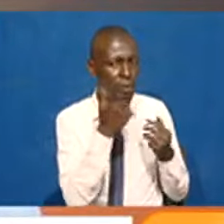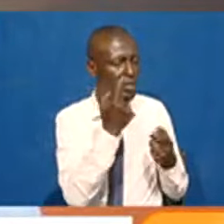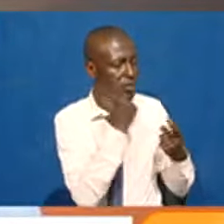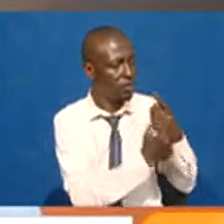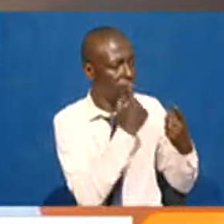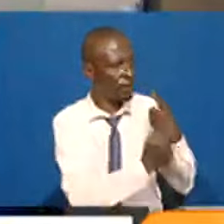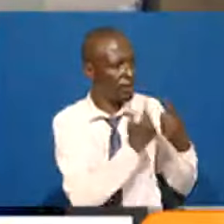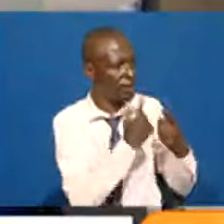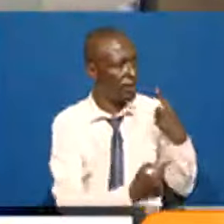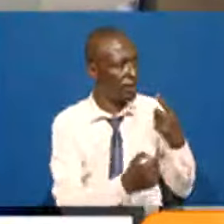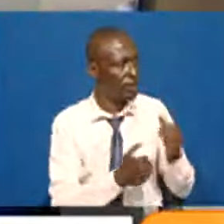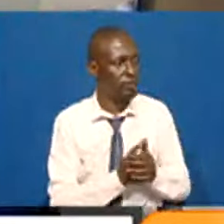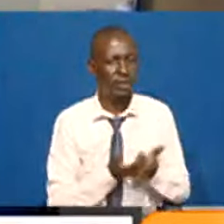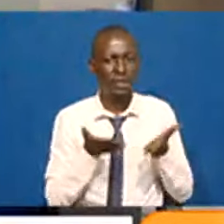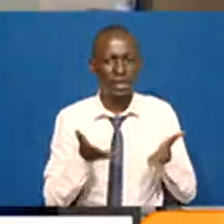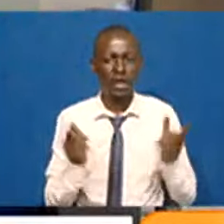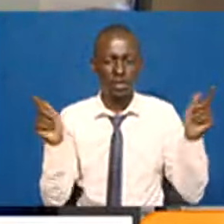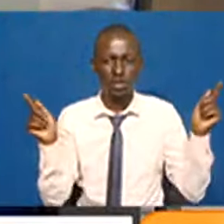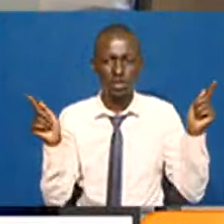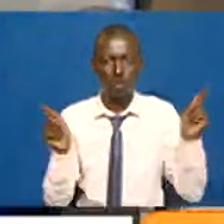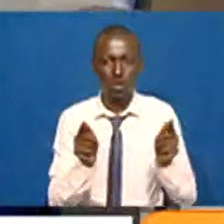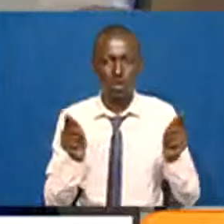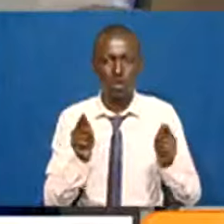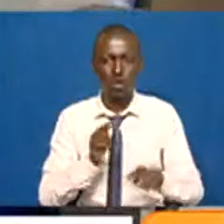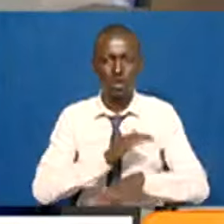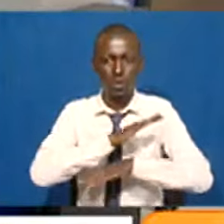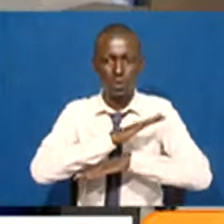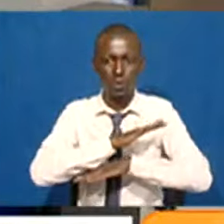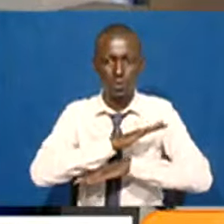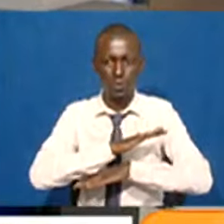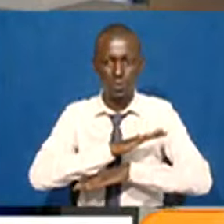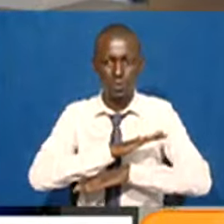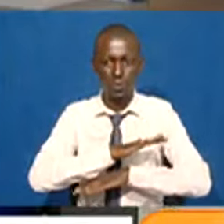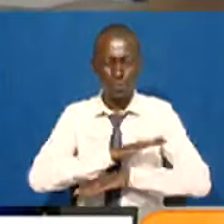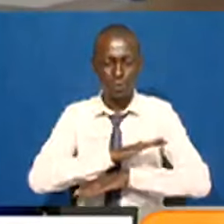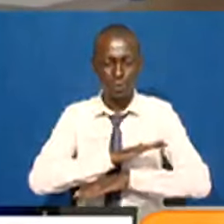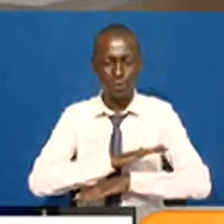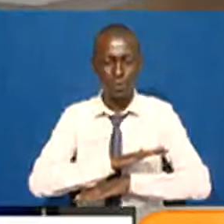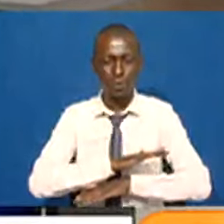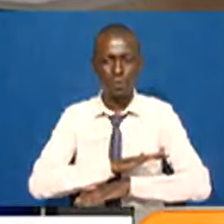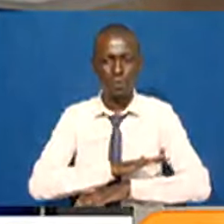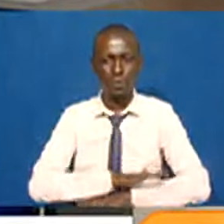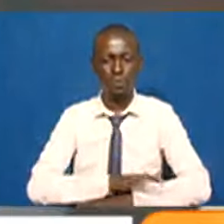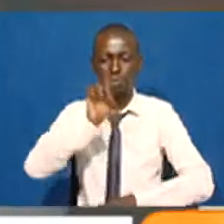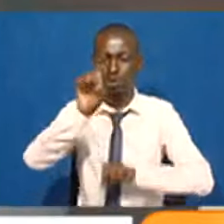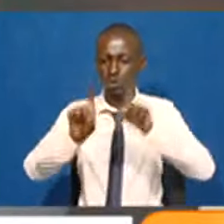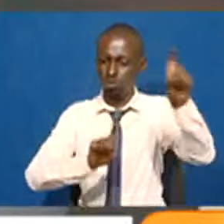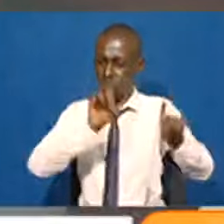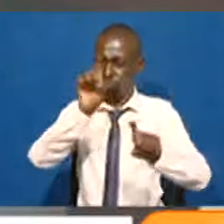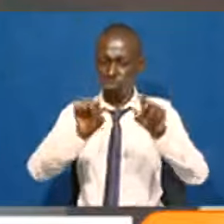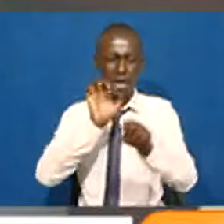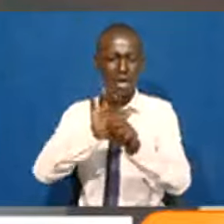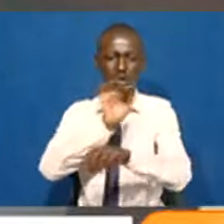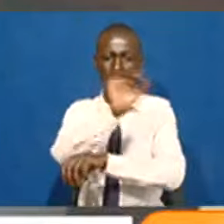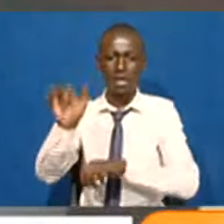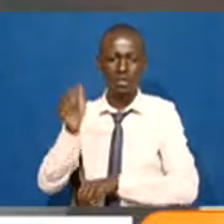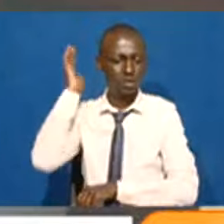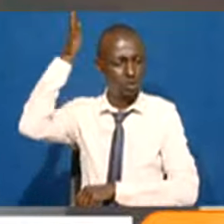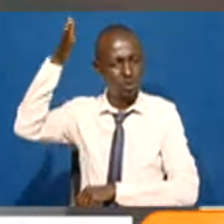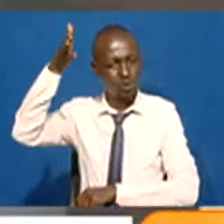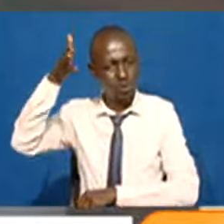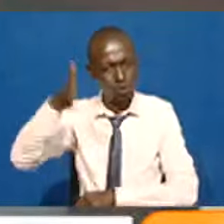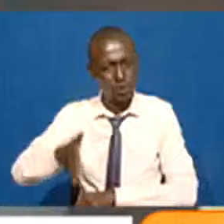just a bit because I have to take a quick break now right here on Citizen Monday Report. When you come back, there's a lot of your questions. We'll try and pose all of them and you can see what